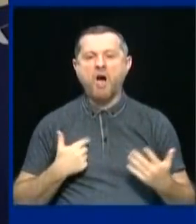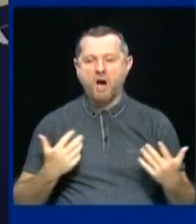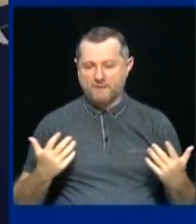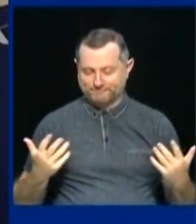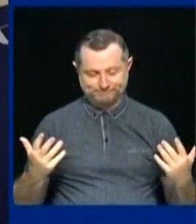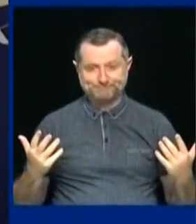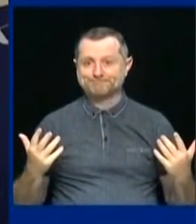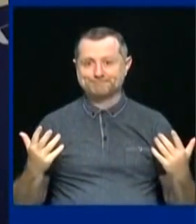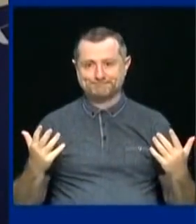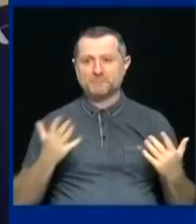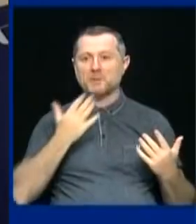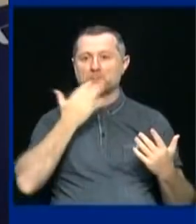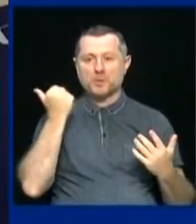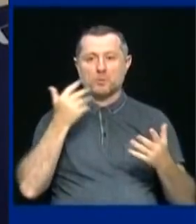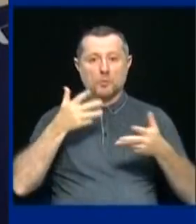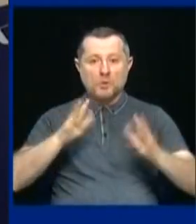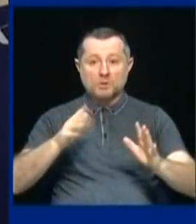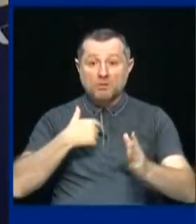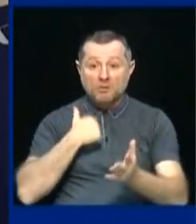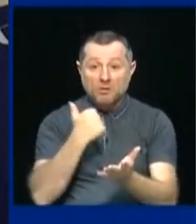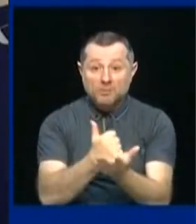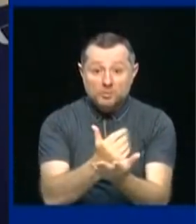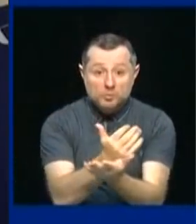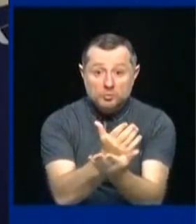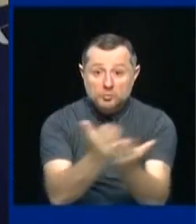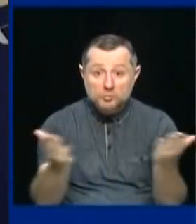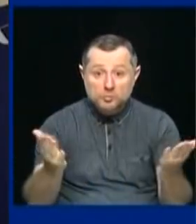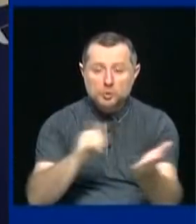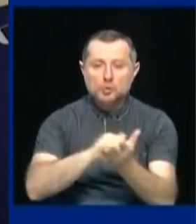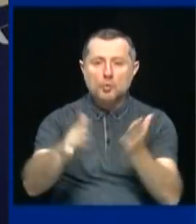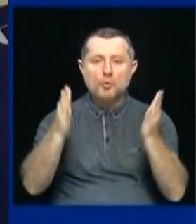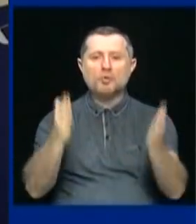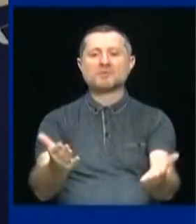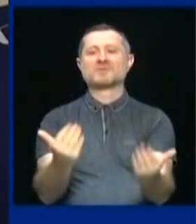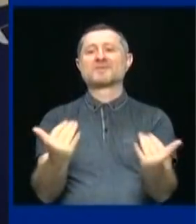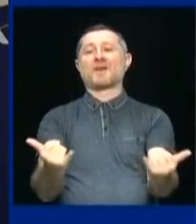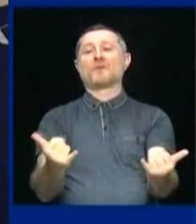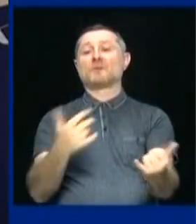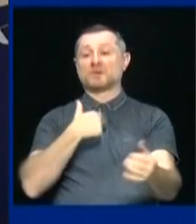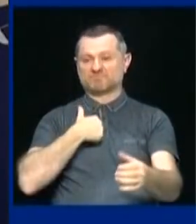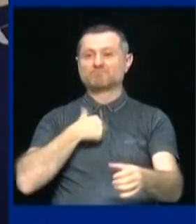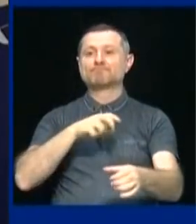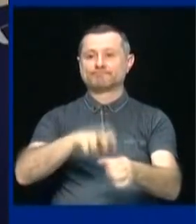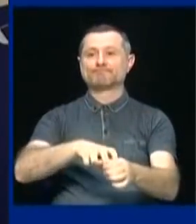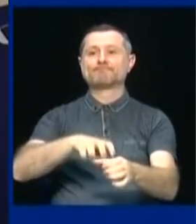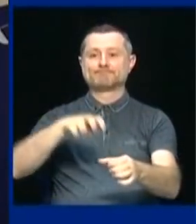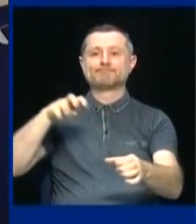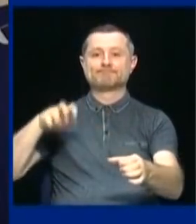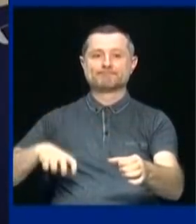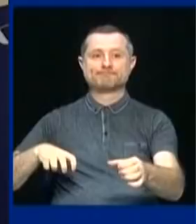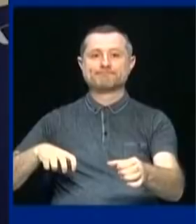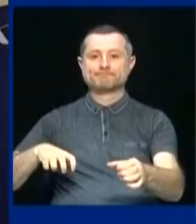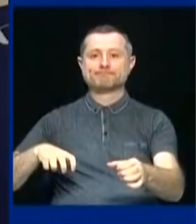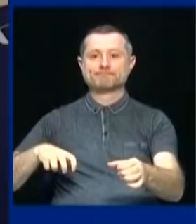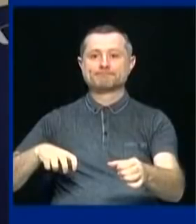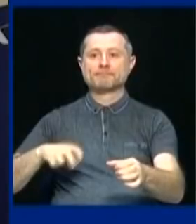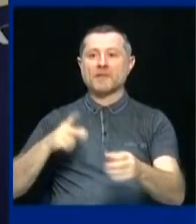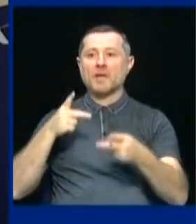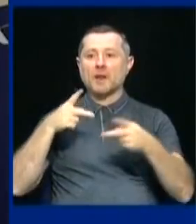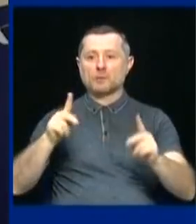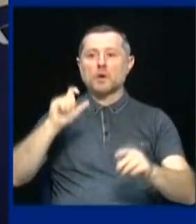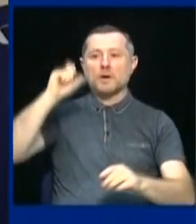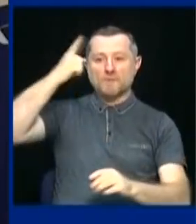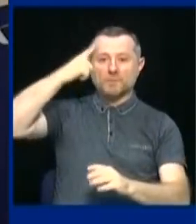the best way I can help now is if I step aside and let government get back to